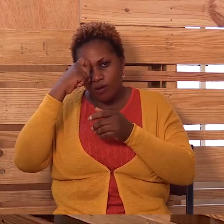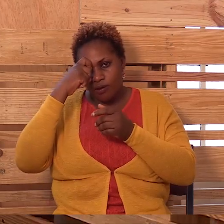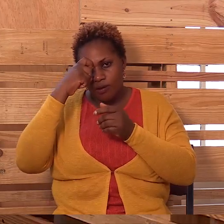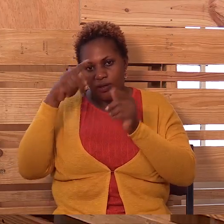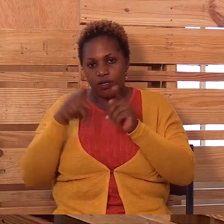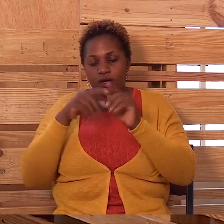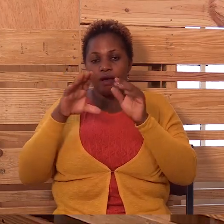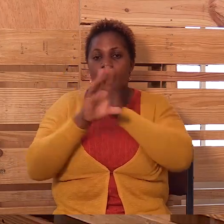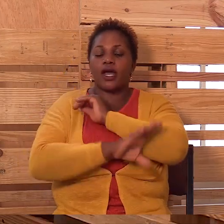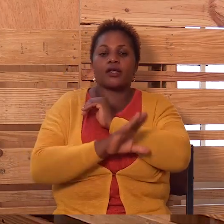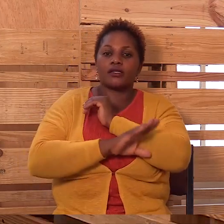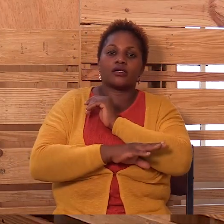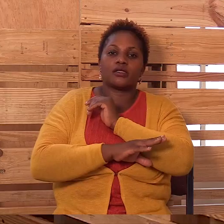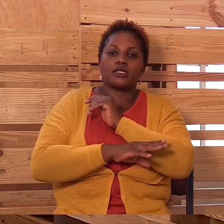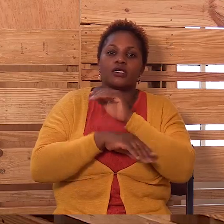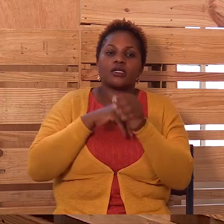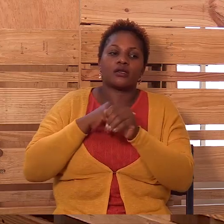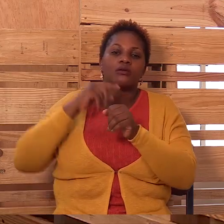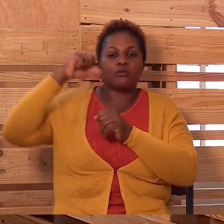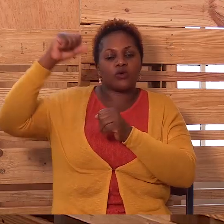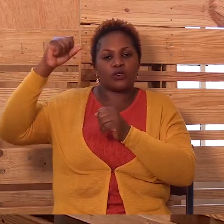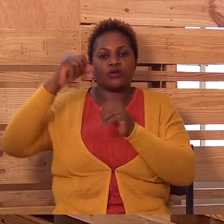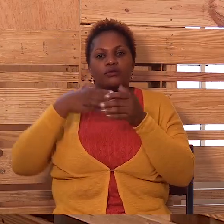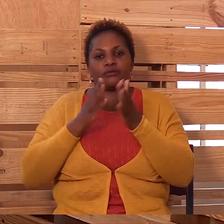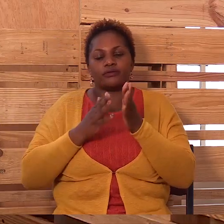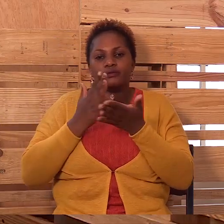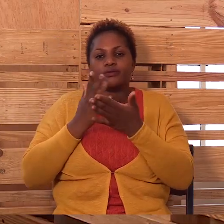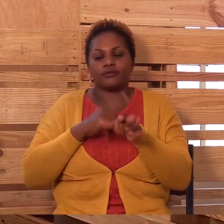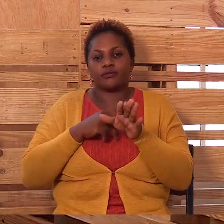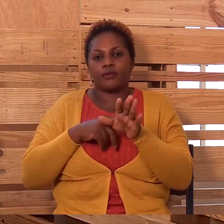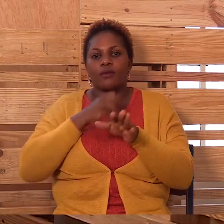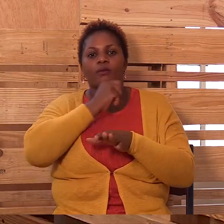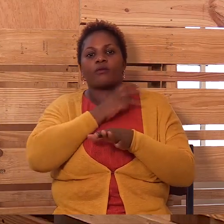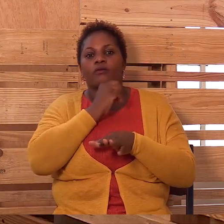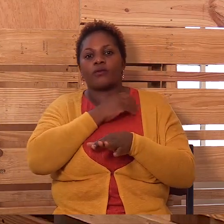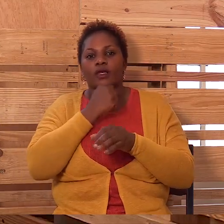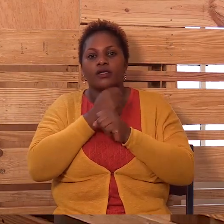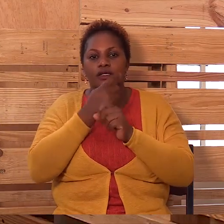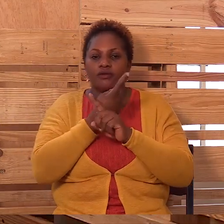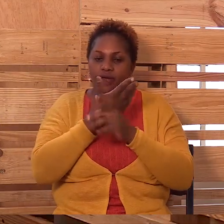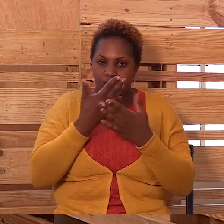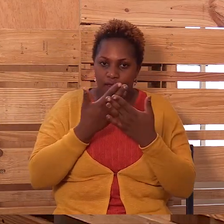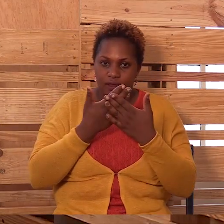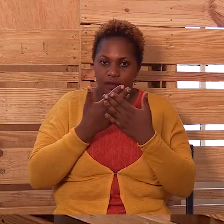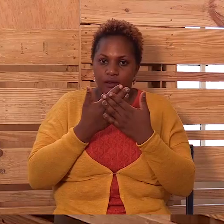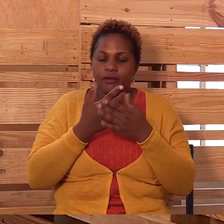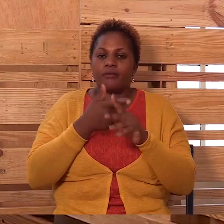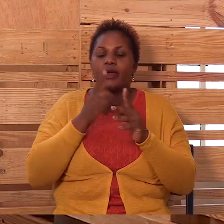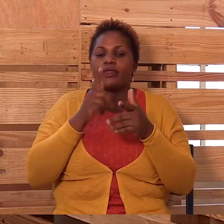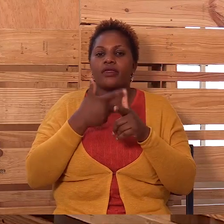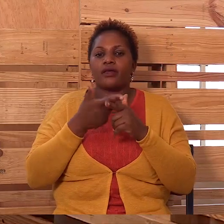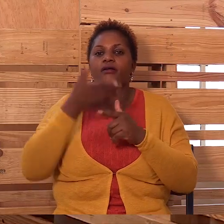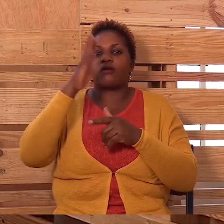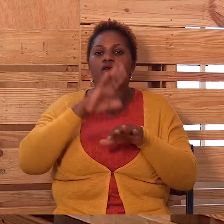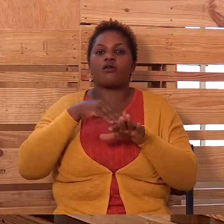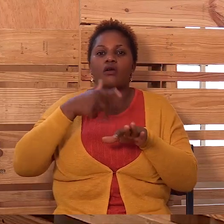wise. You see, even in our country, when we look at our political leaders, sometimes we're just complaining, they've done this, they've done this.